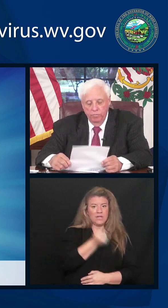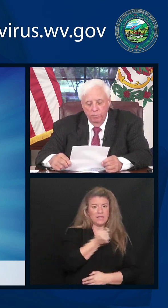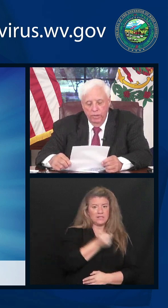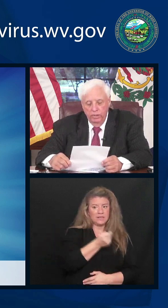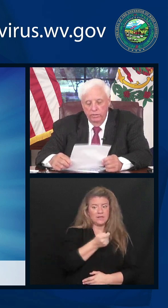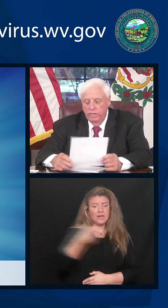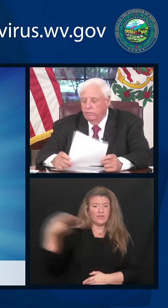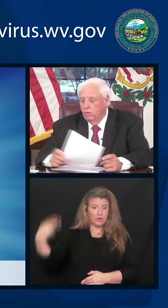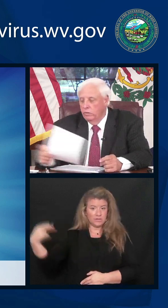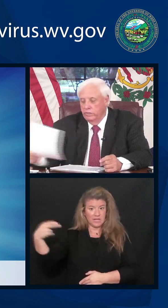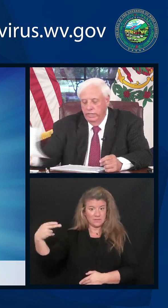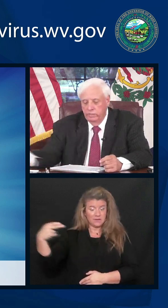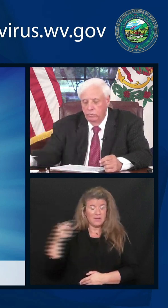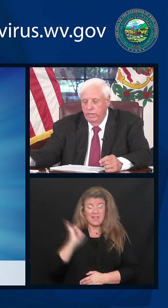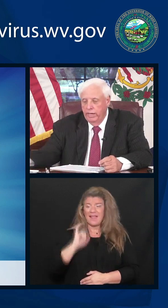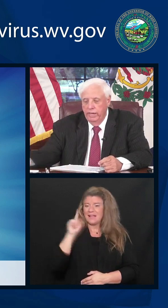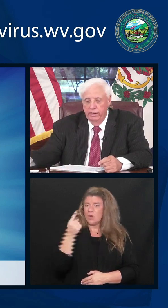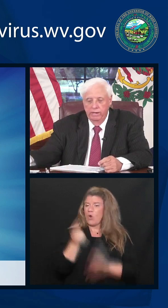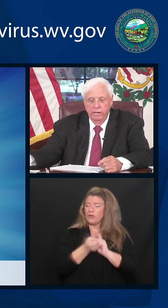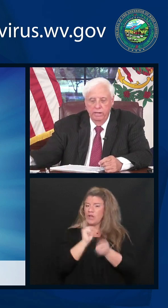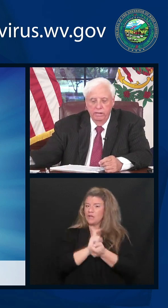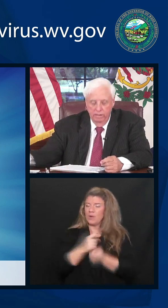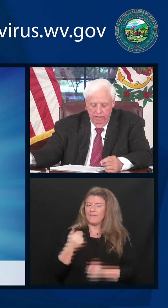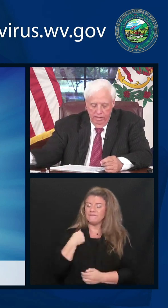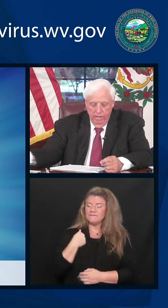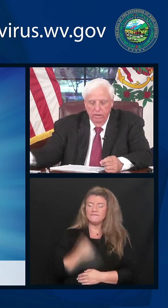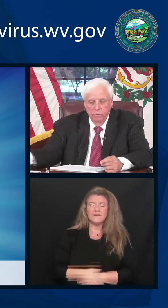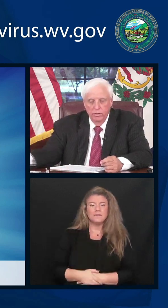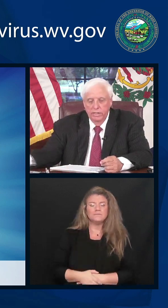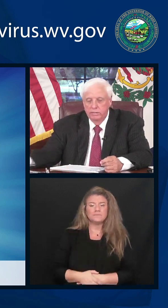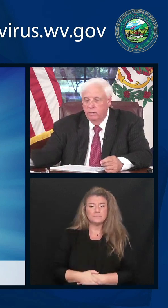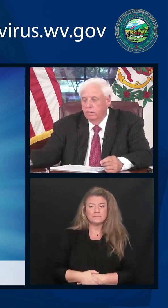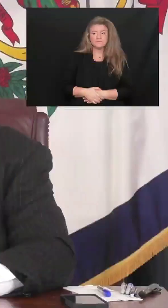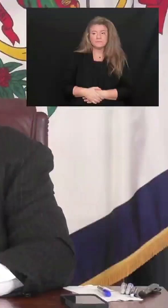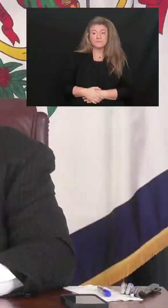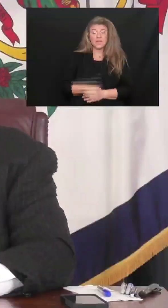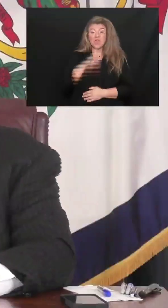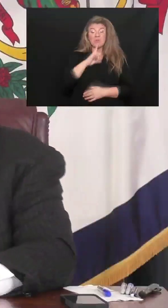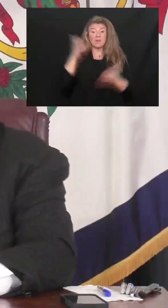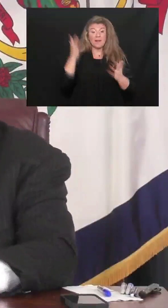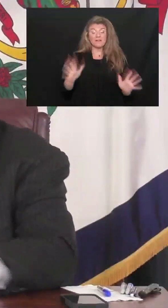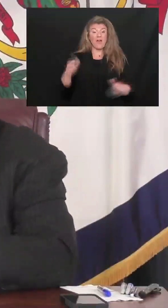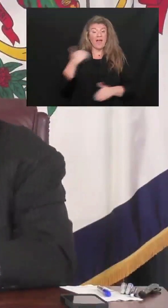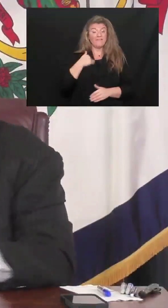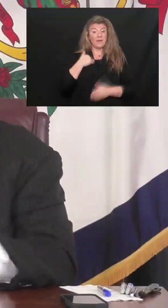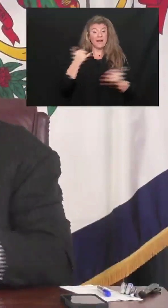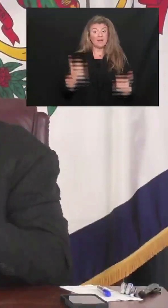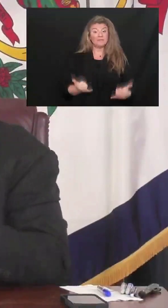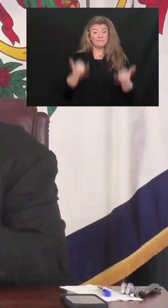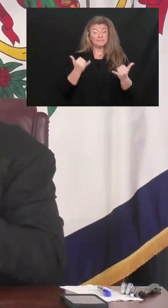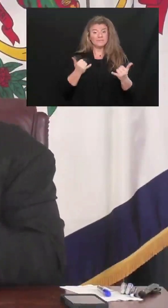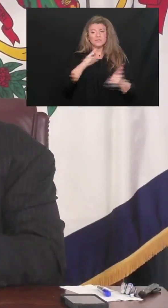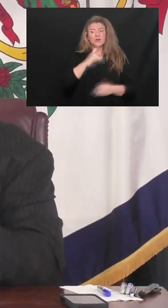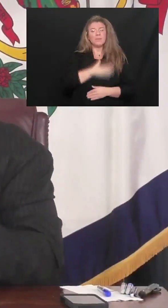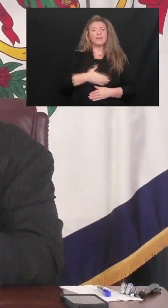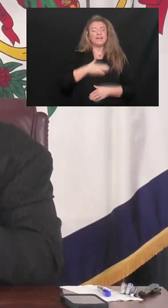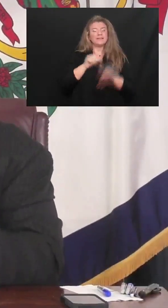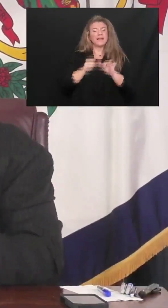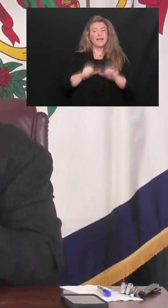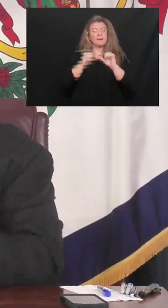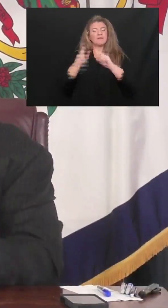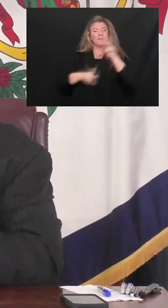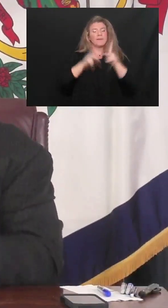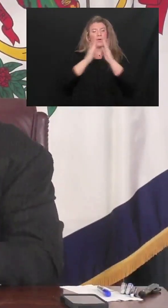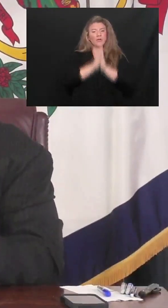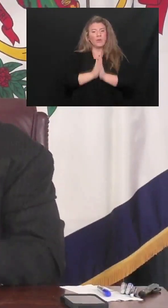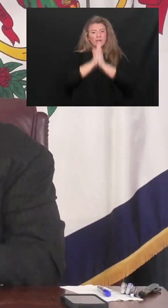so that's the only change that we had, and really that's all I've got right now. So please keep these folks in your